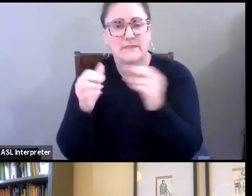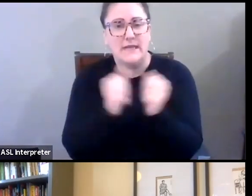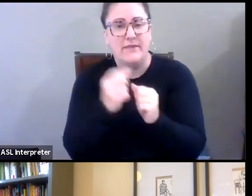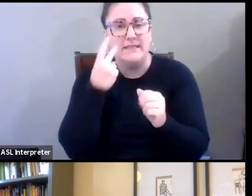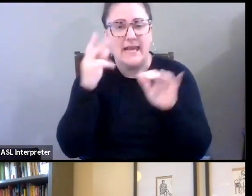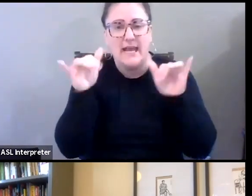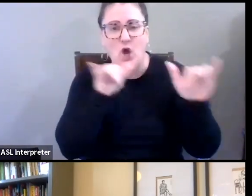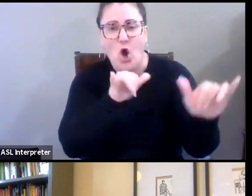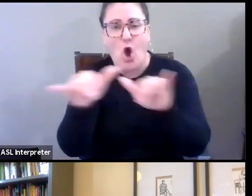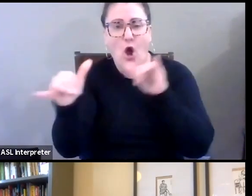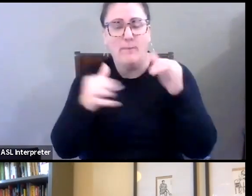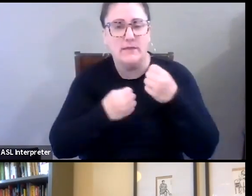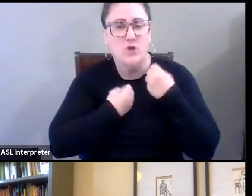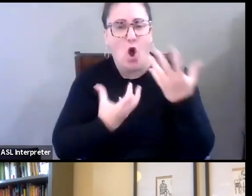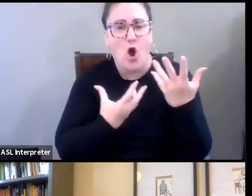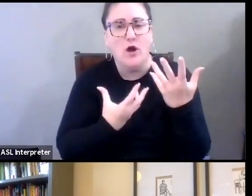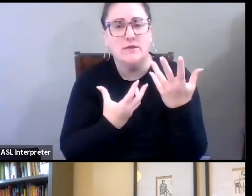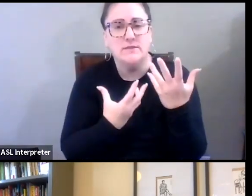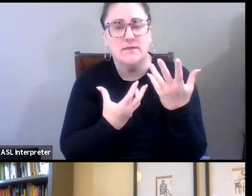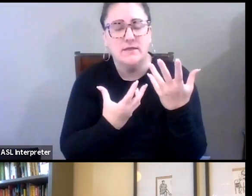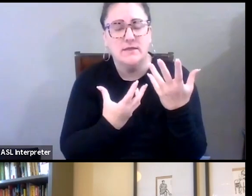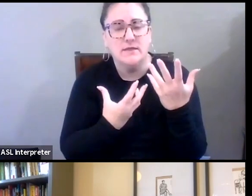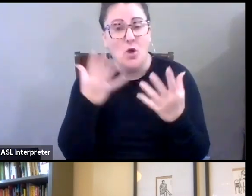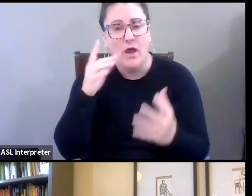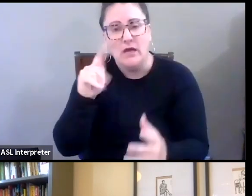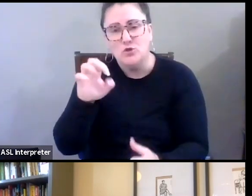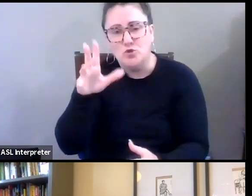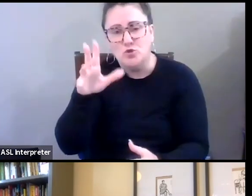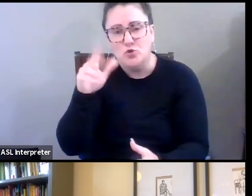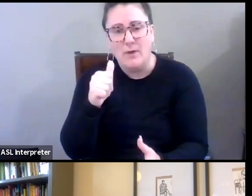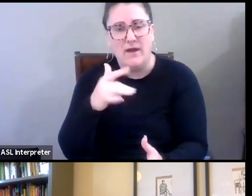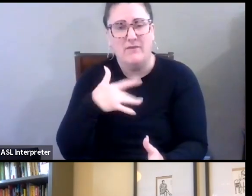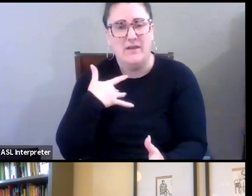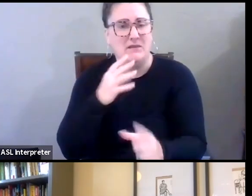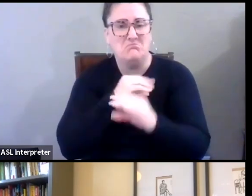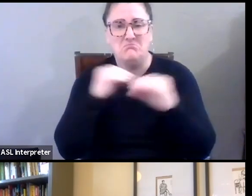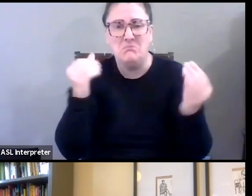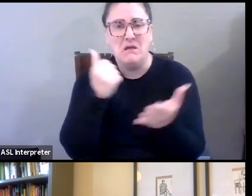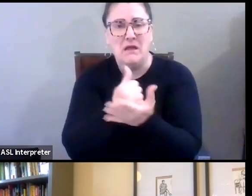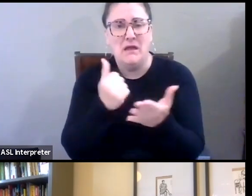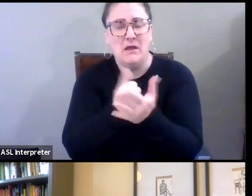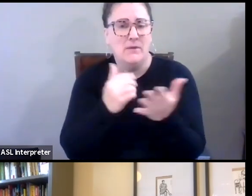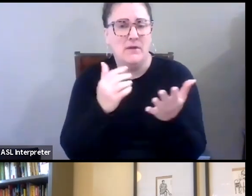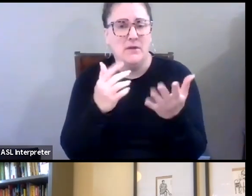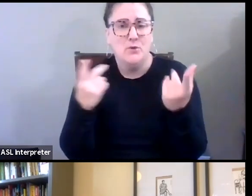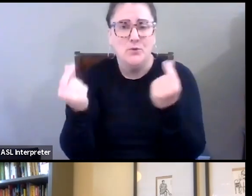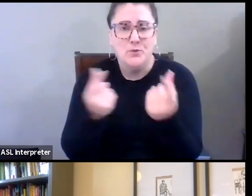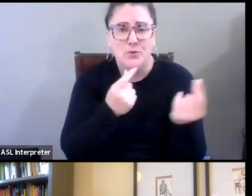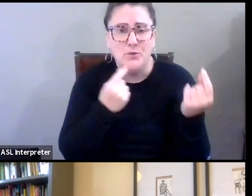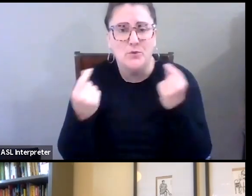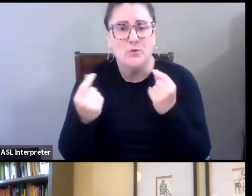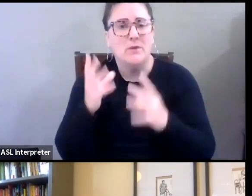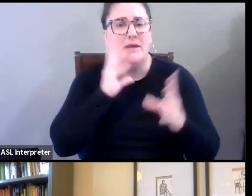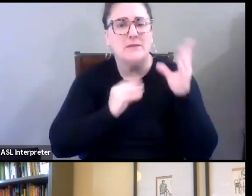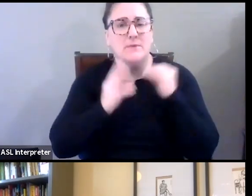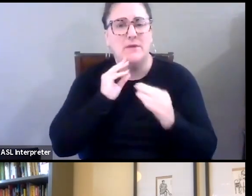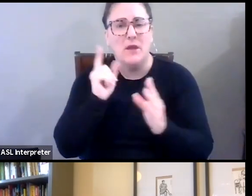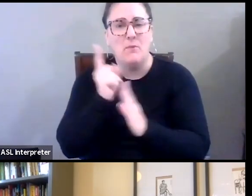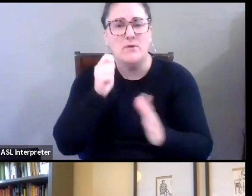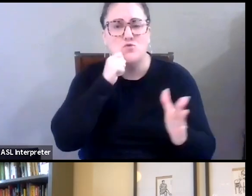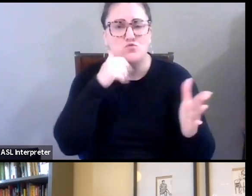common cause because of the trauma and the helplessness. And yet you're experiencing these moments of